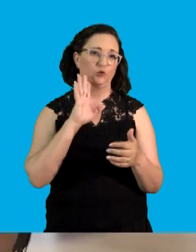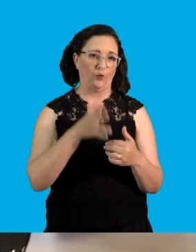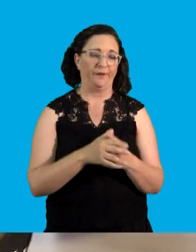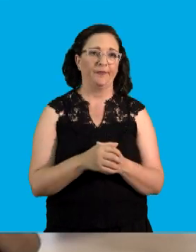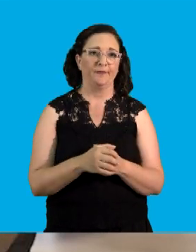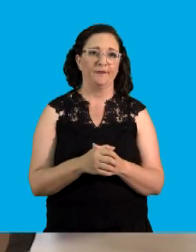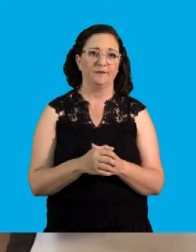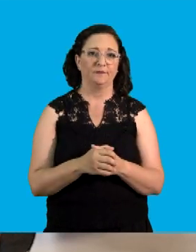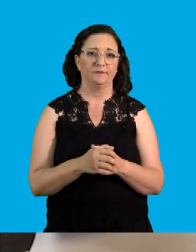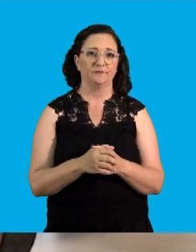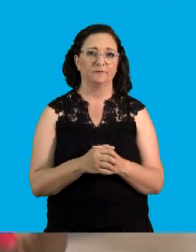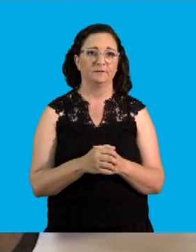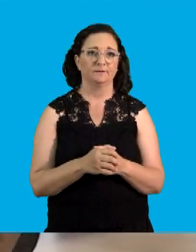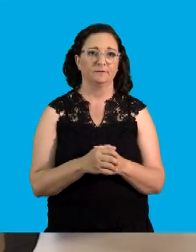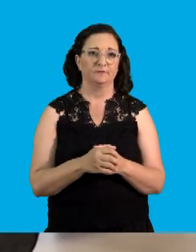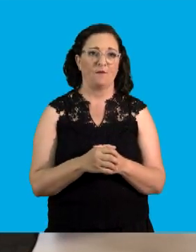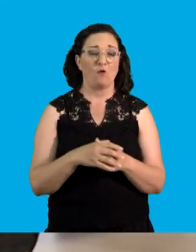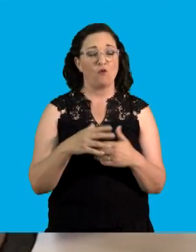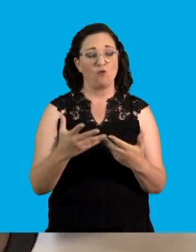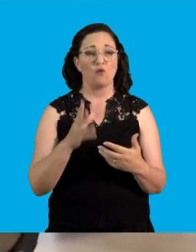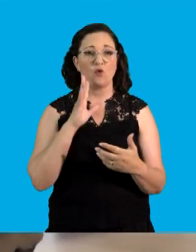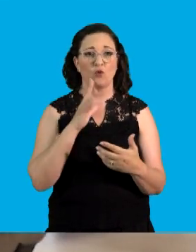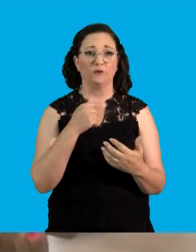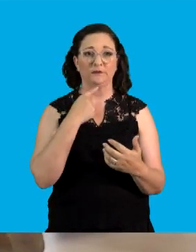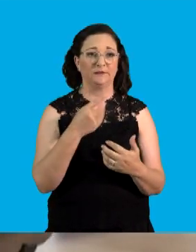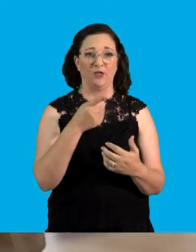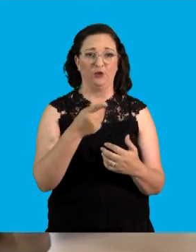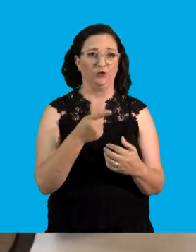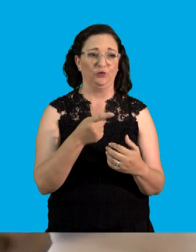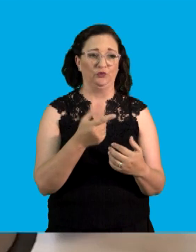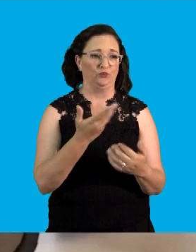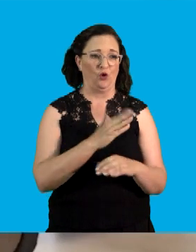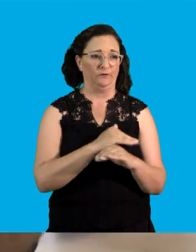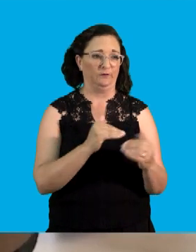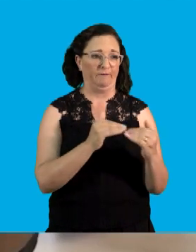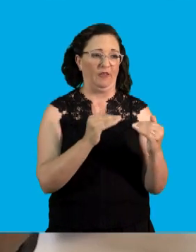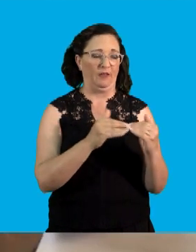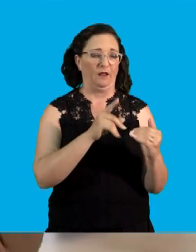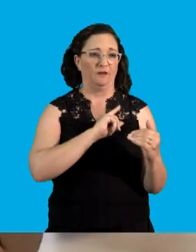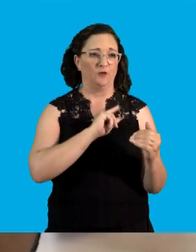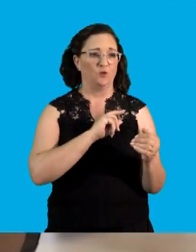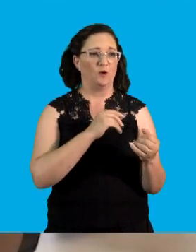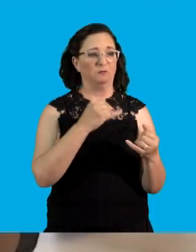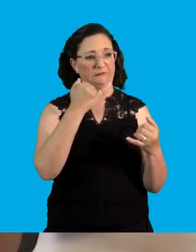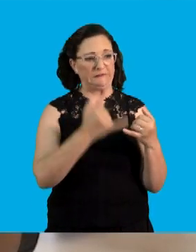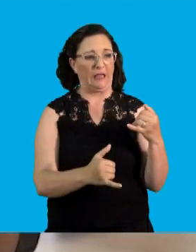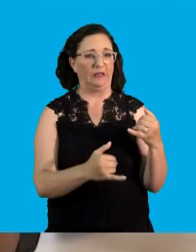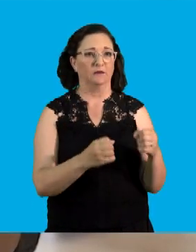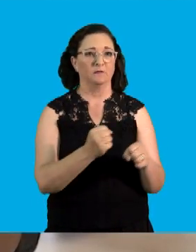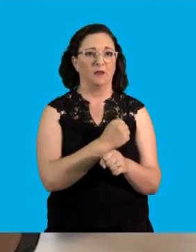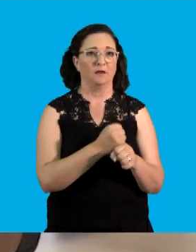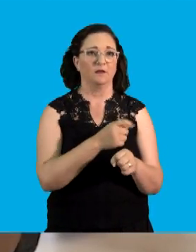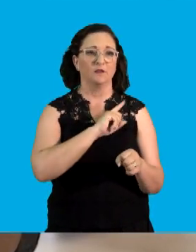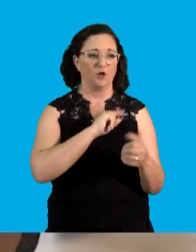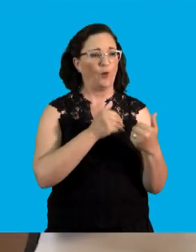correct marks, or you will be marked you will say you are marked unfair, of which you are the one who made that mistake. So let's try